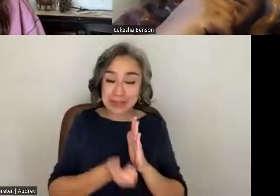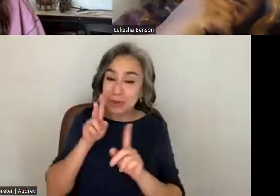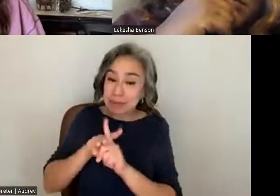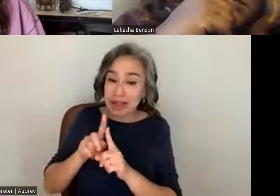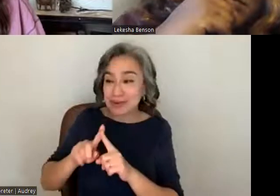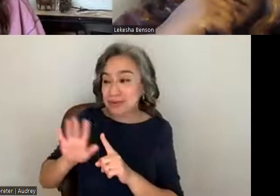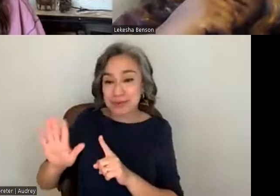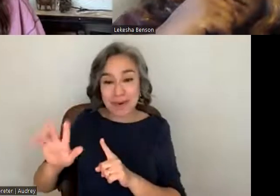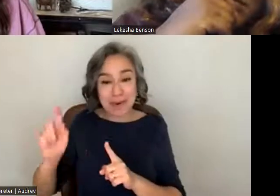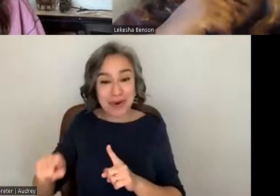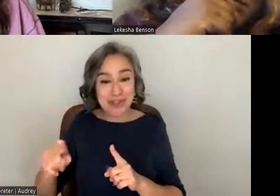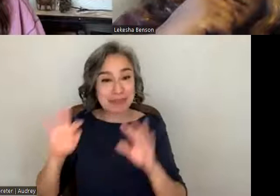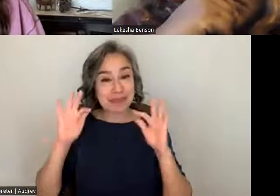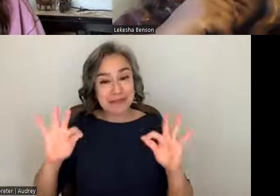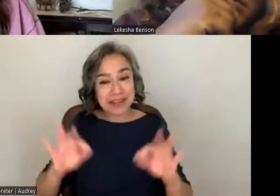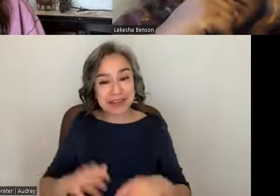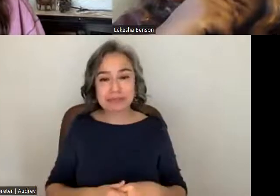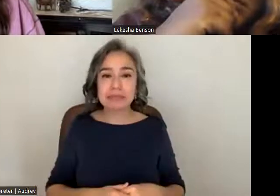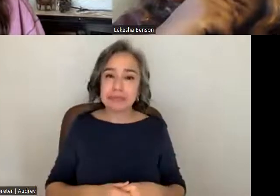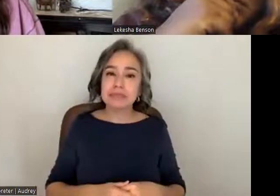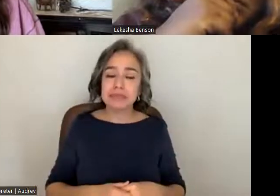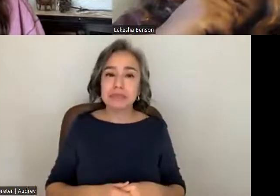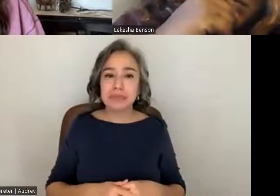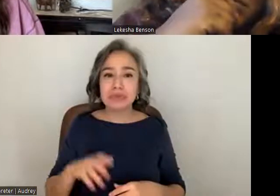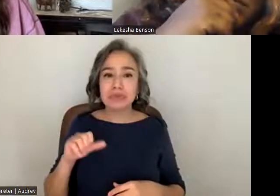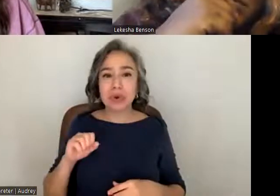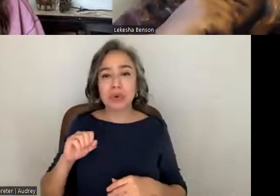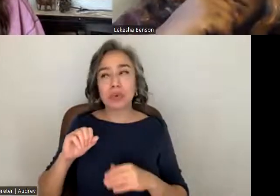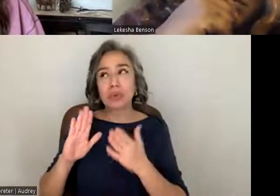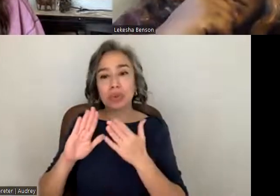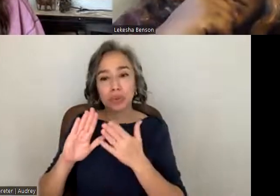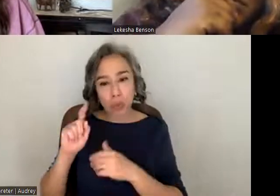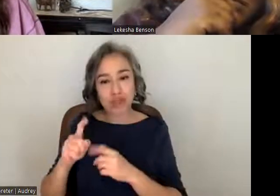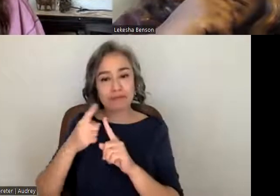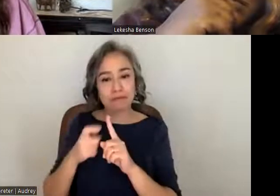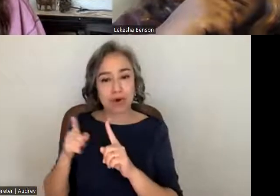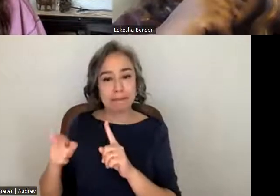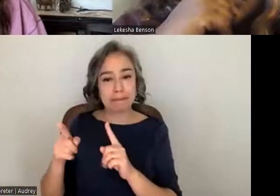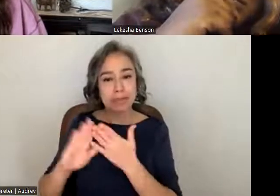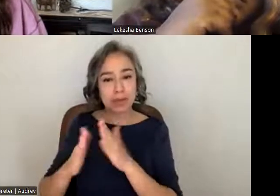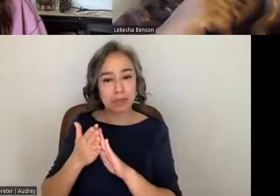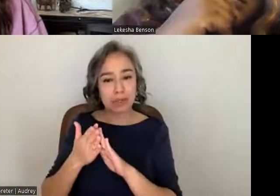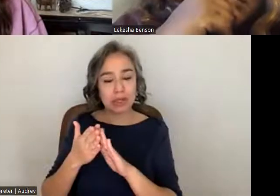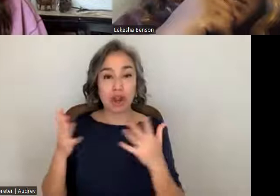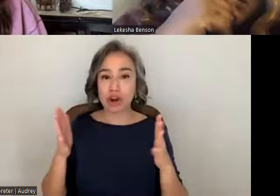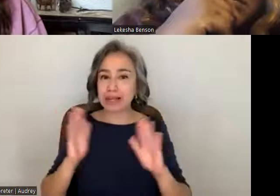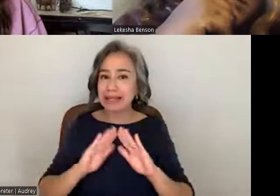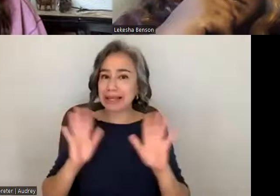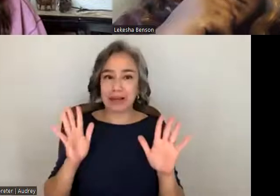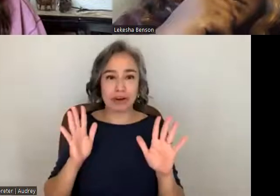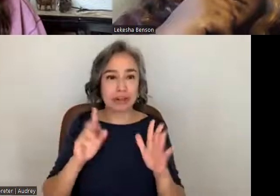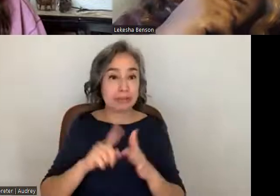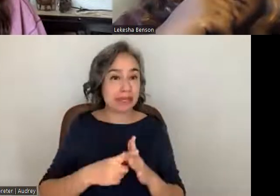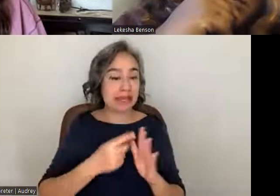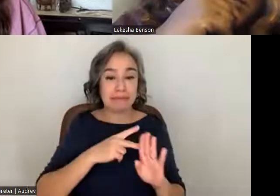question. So the question was coming out of the community, and it was already clear at the beginning of the project what needed to be done with